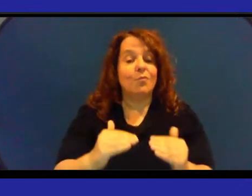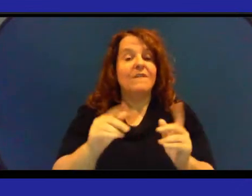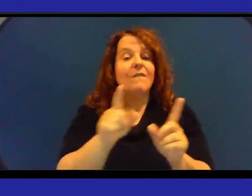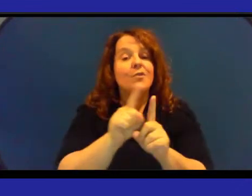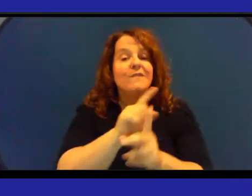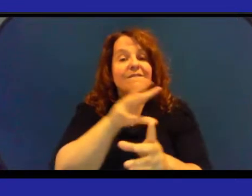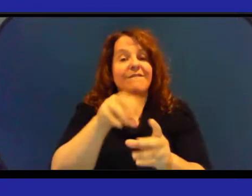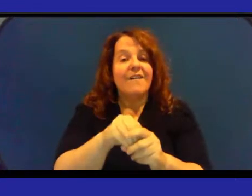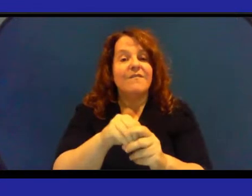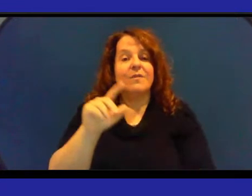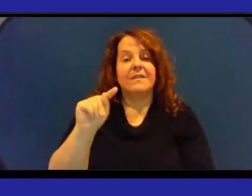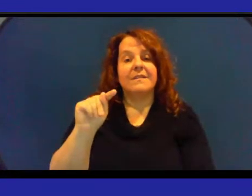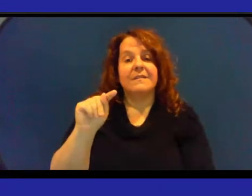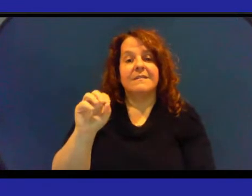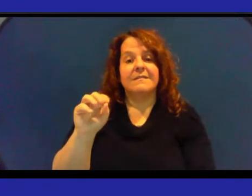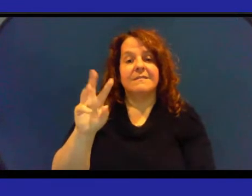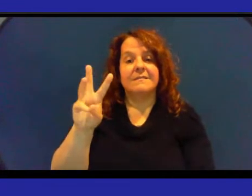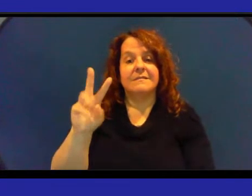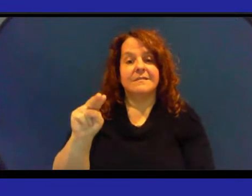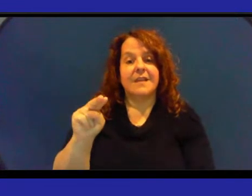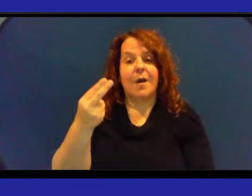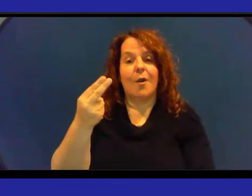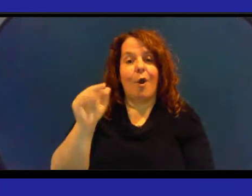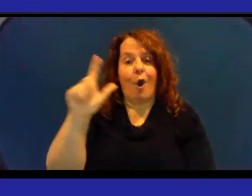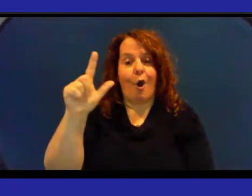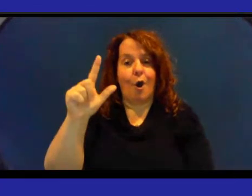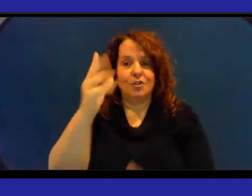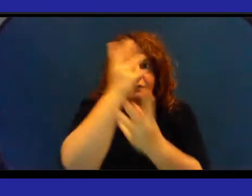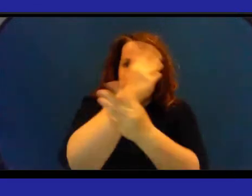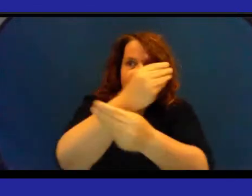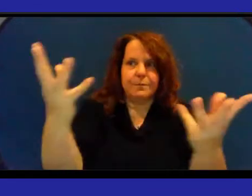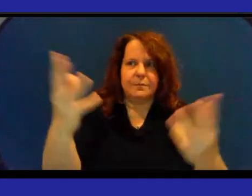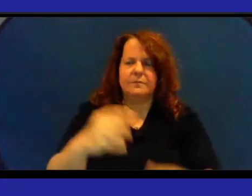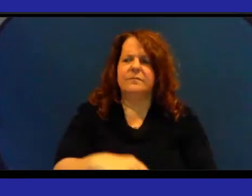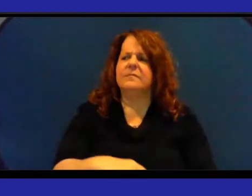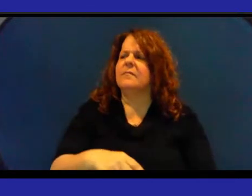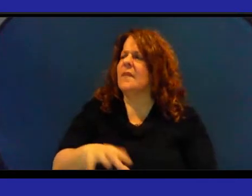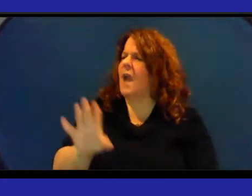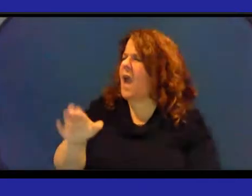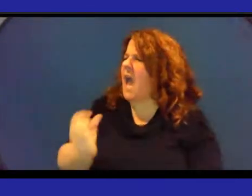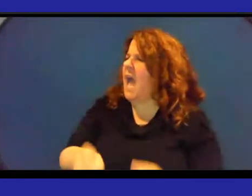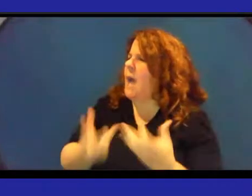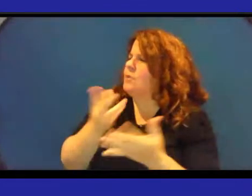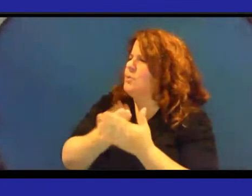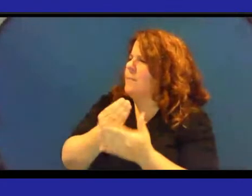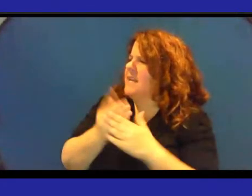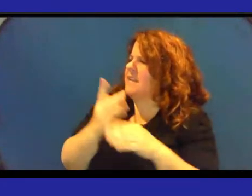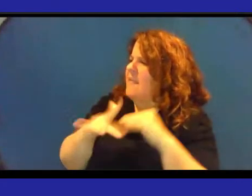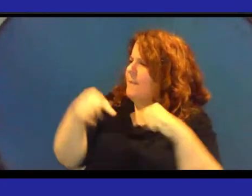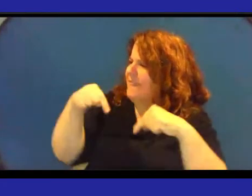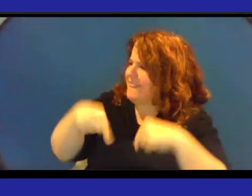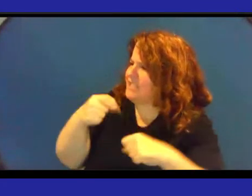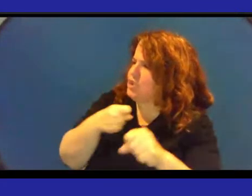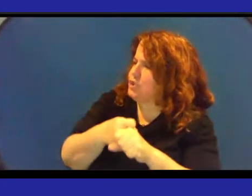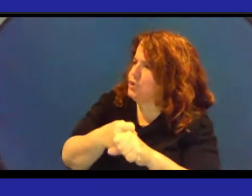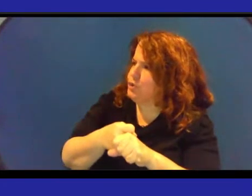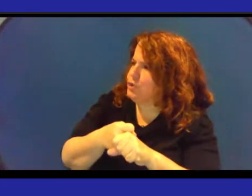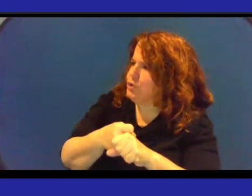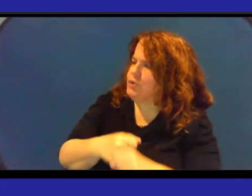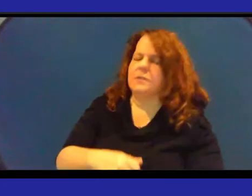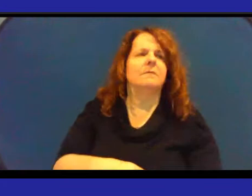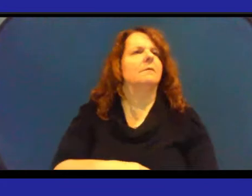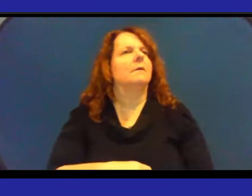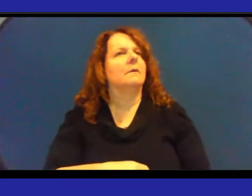variety of mechanisms to really market the program. And how much money do you think you'll have available this year? So we receive